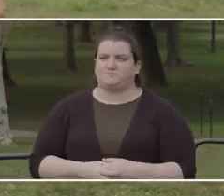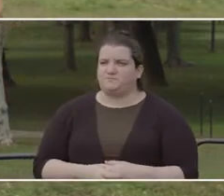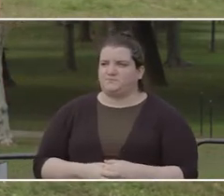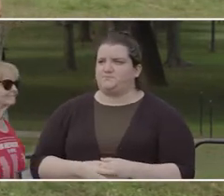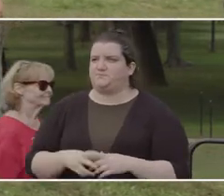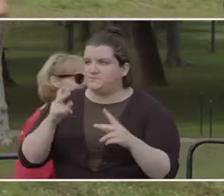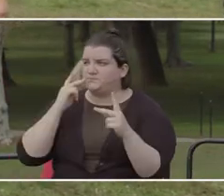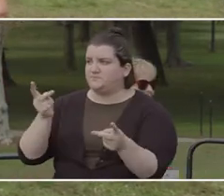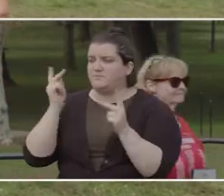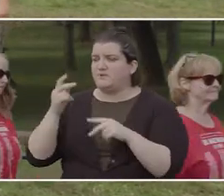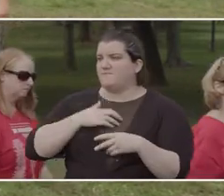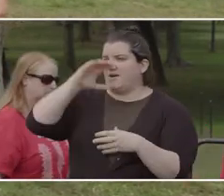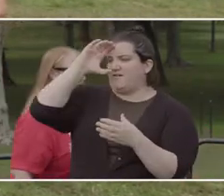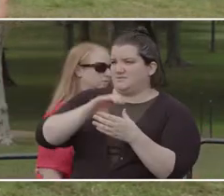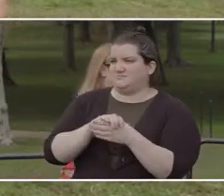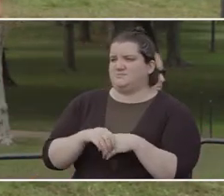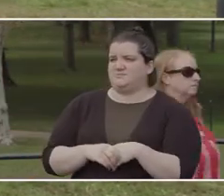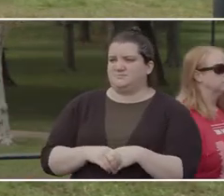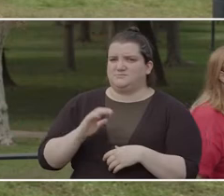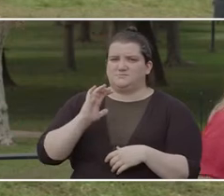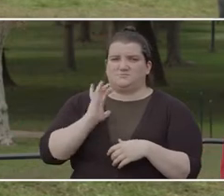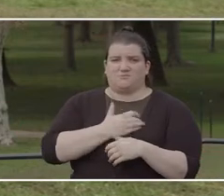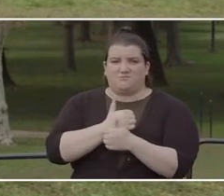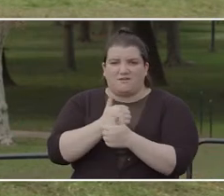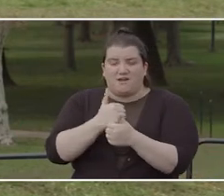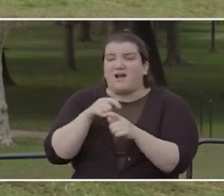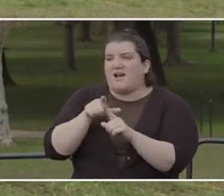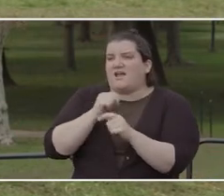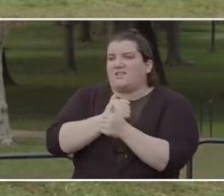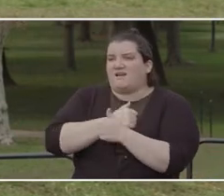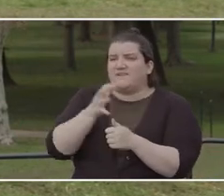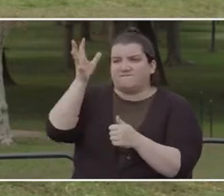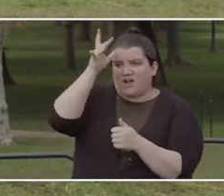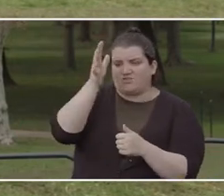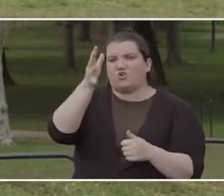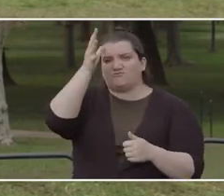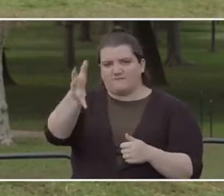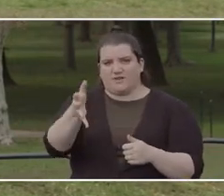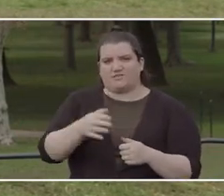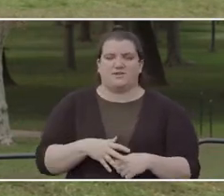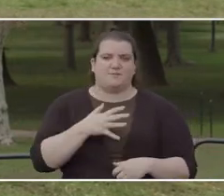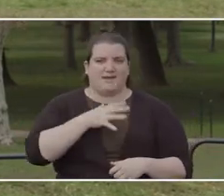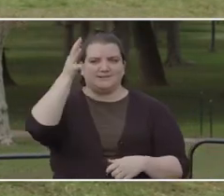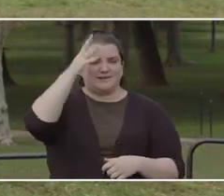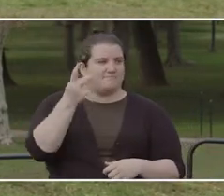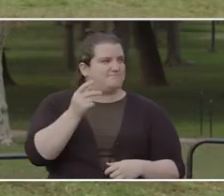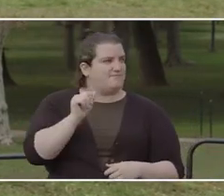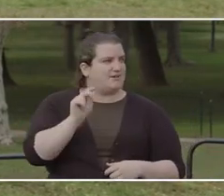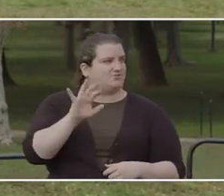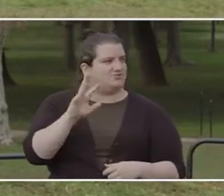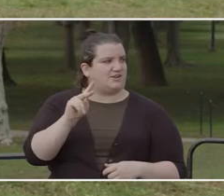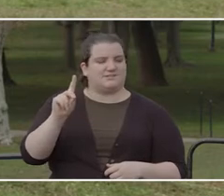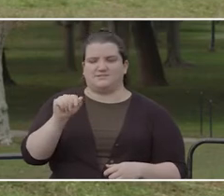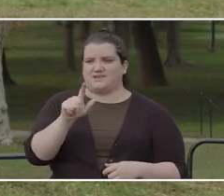In memory of my husband, a loving father and grandfather, and my dad, Patrick Dale Beaver,